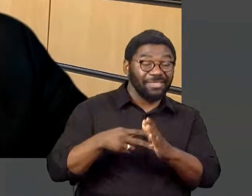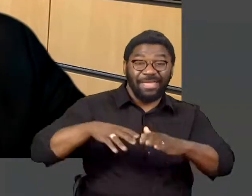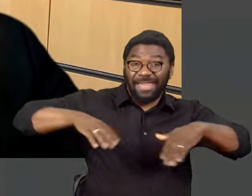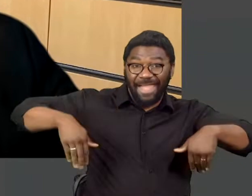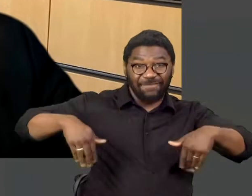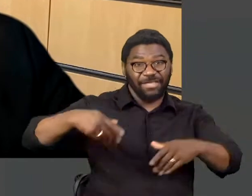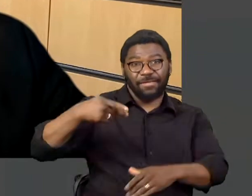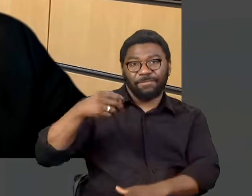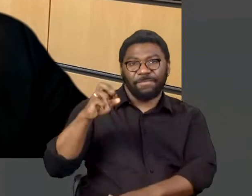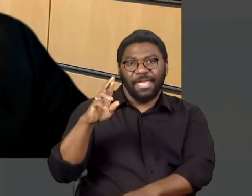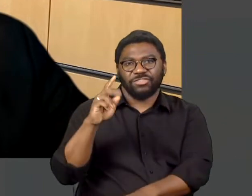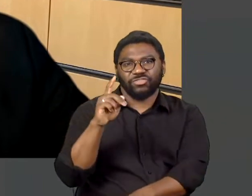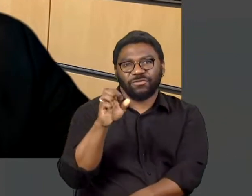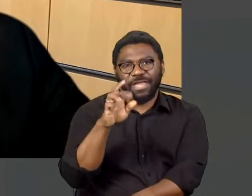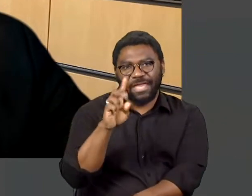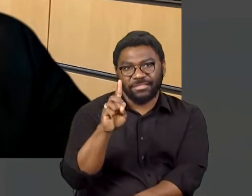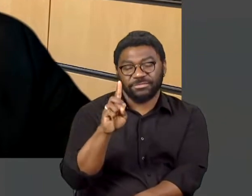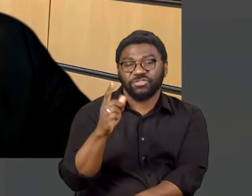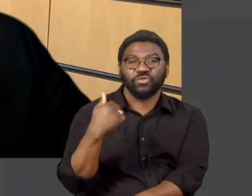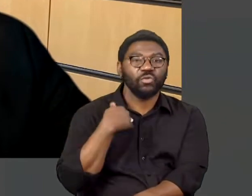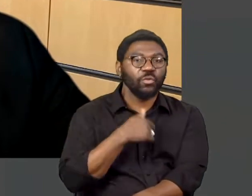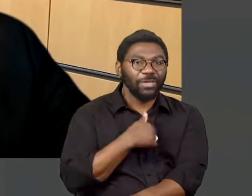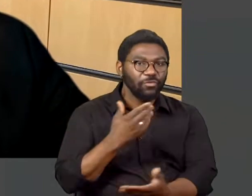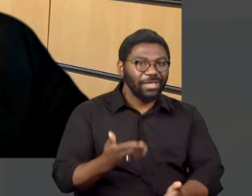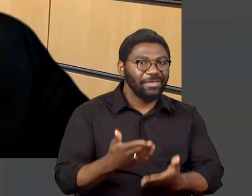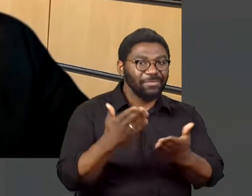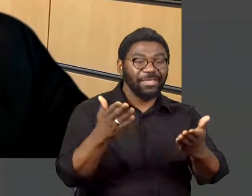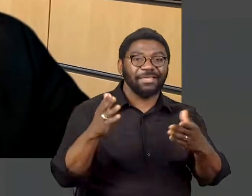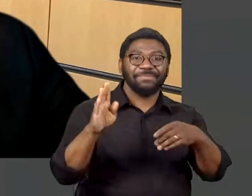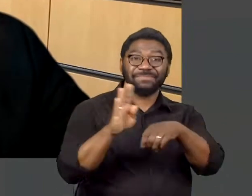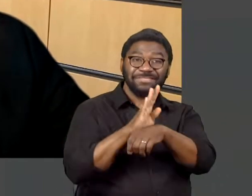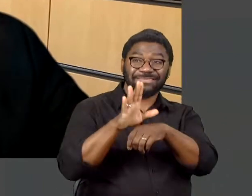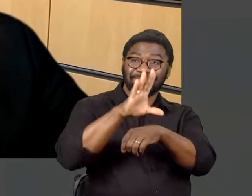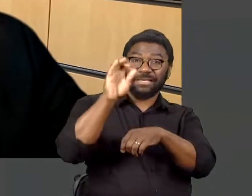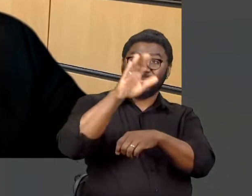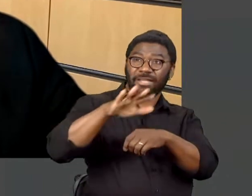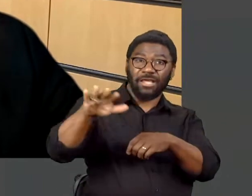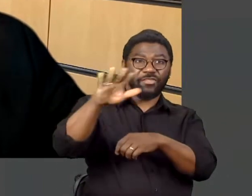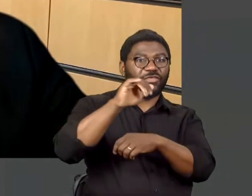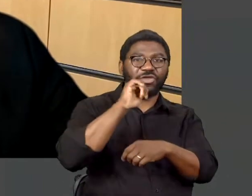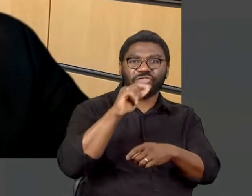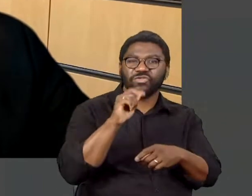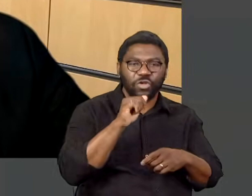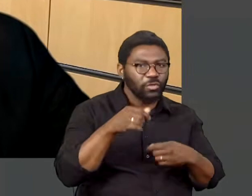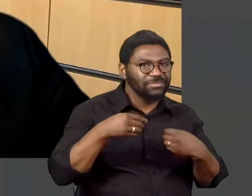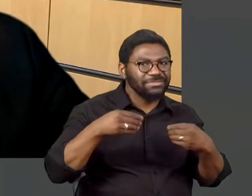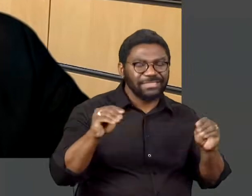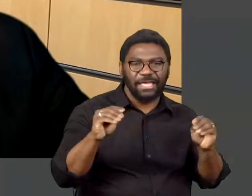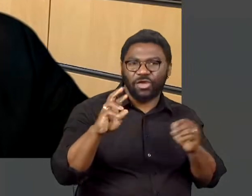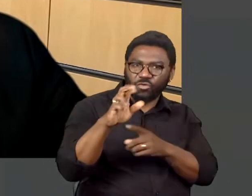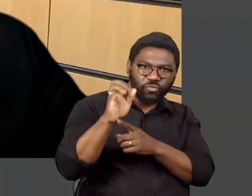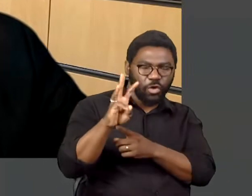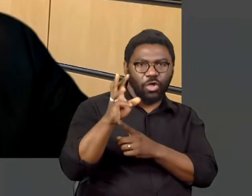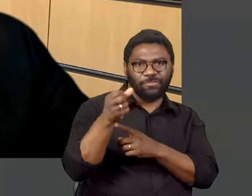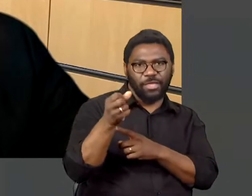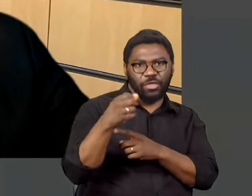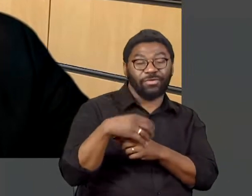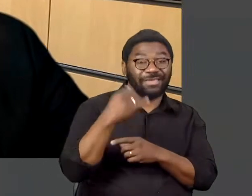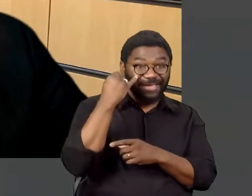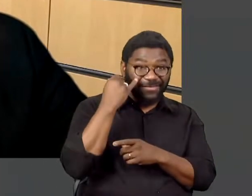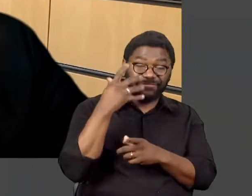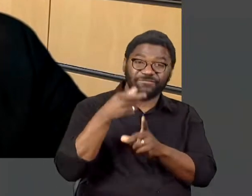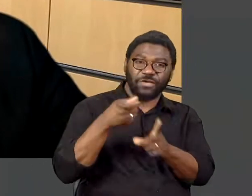industry does not manufacture or sell raw milk or raw milk products made from cows showing symptoms of illness. The FDA